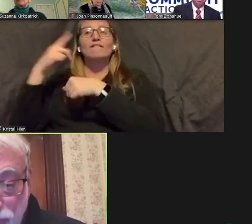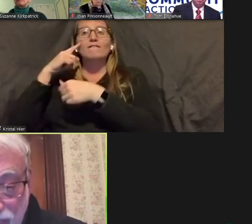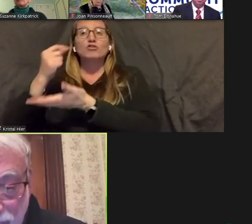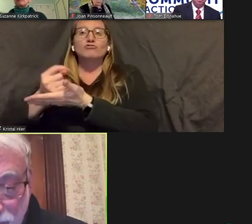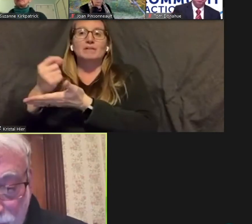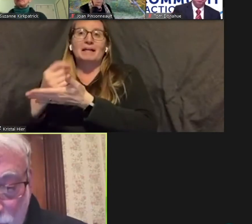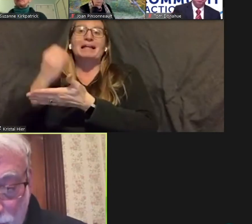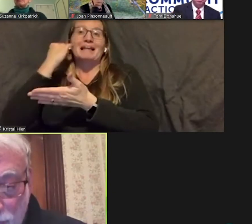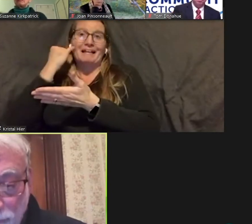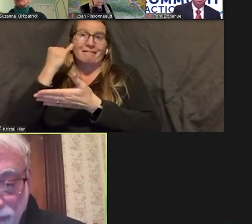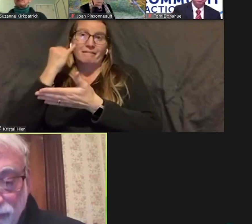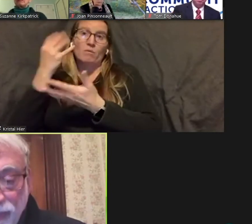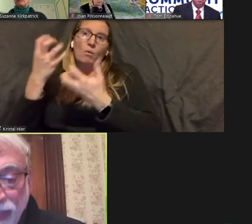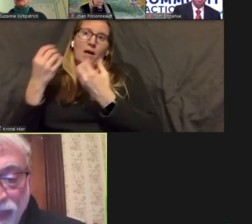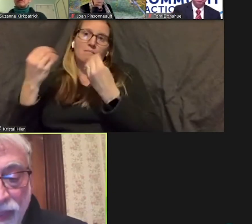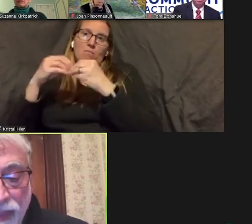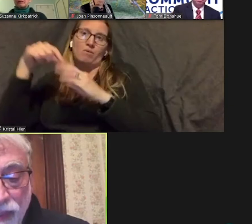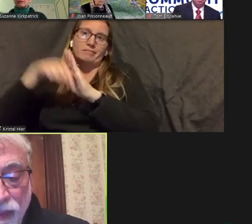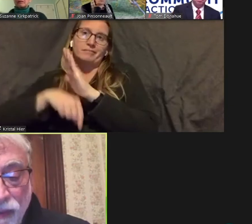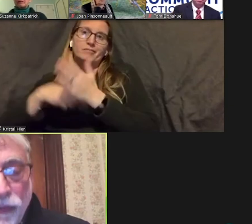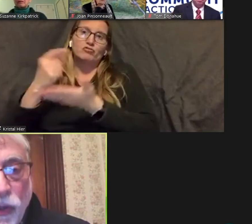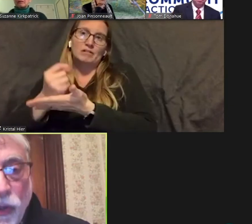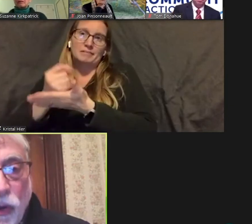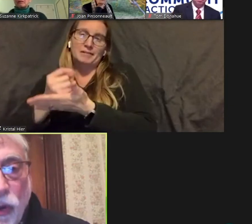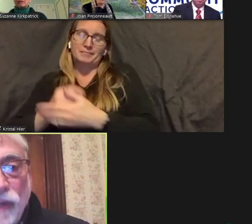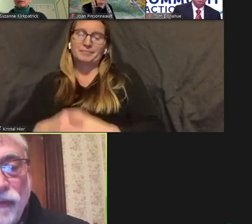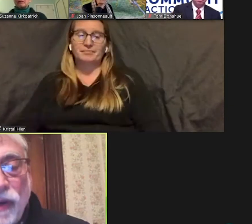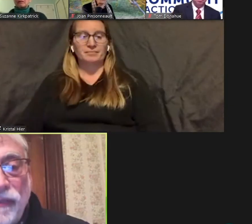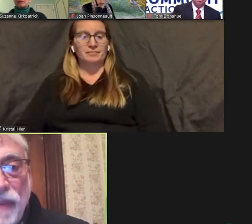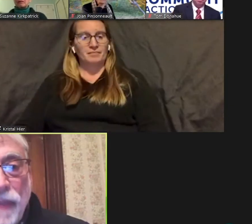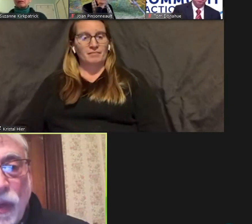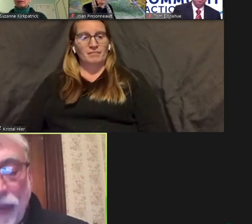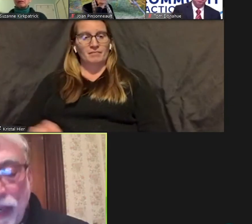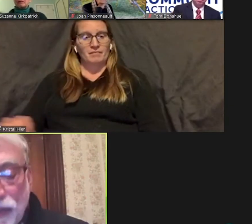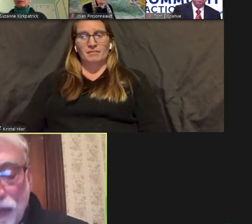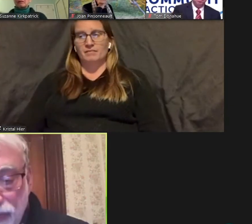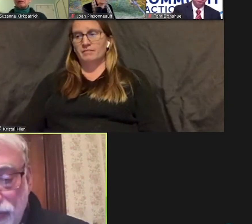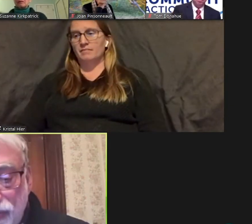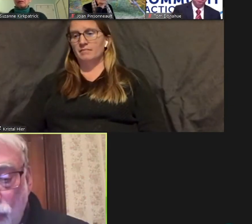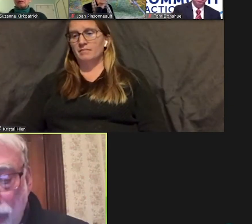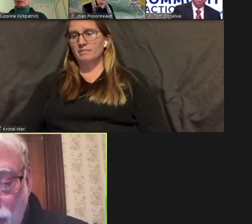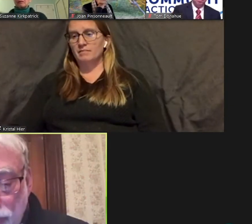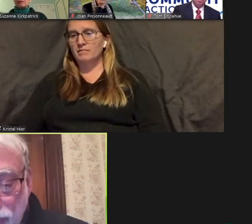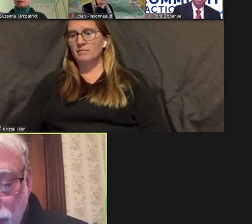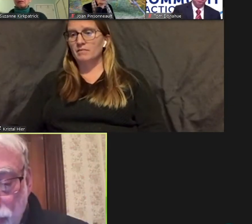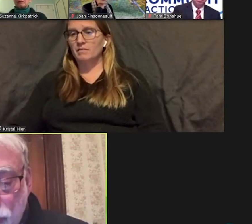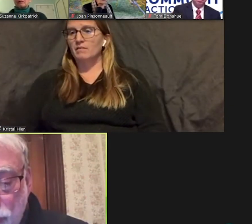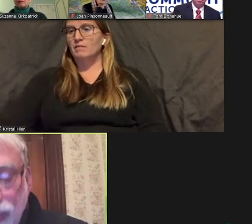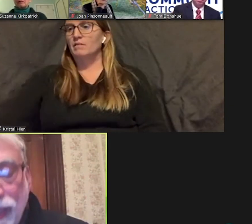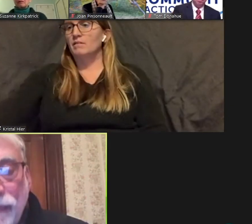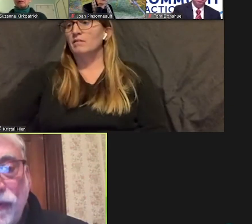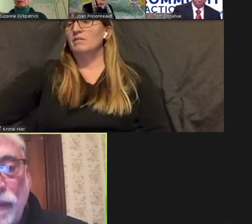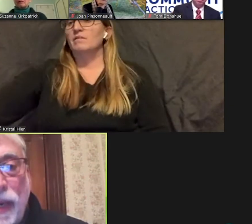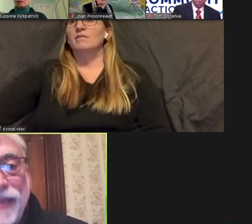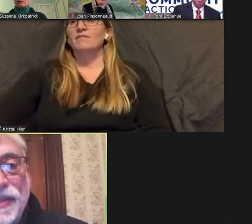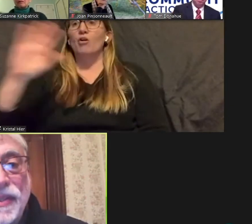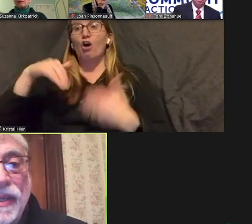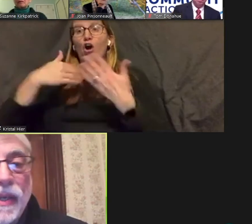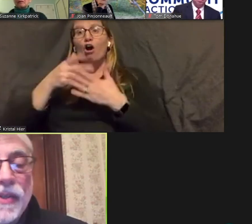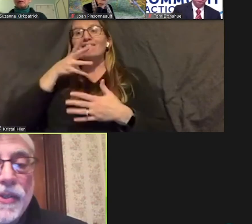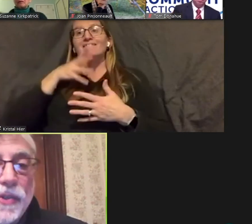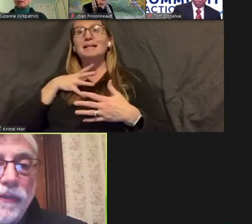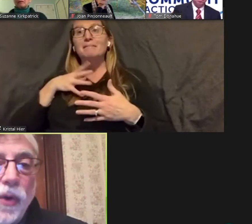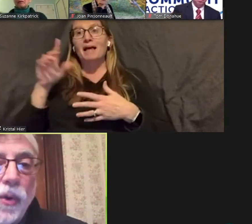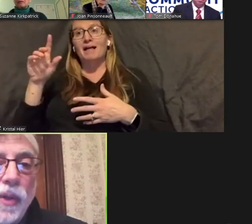to proceed further. For all of our female patients, we also screen them for